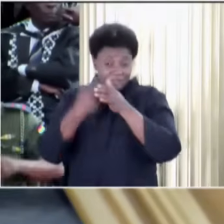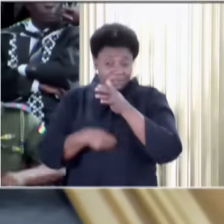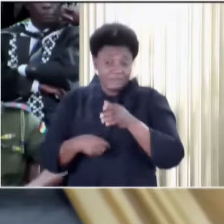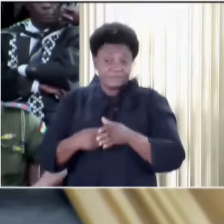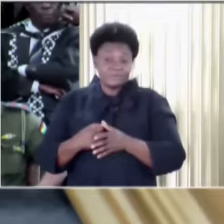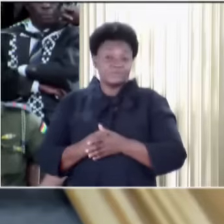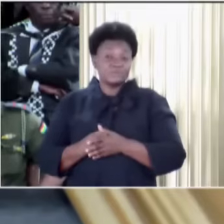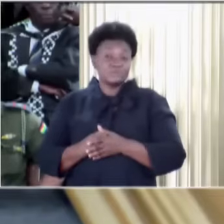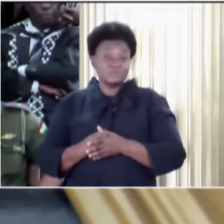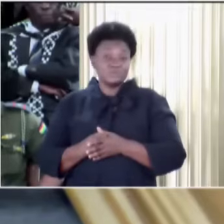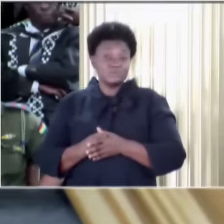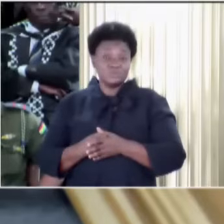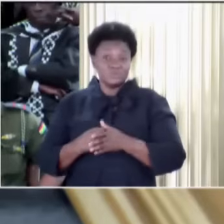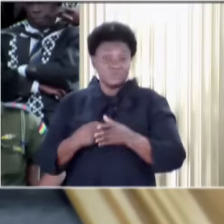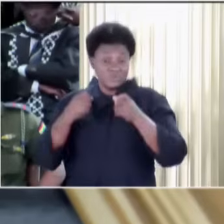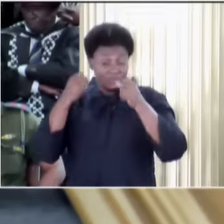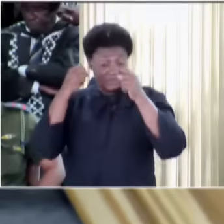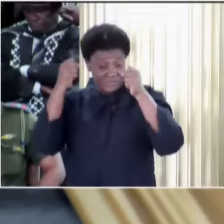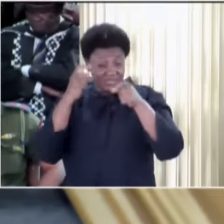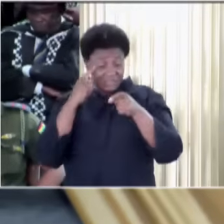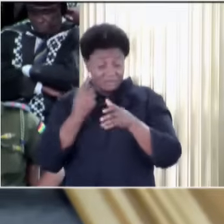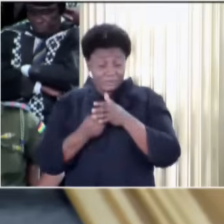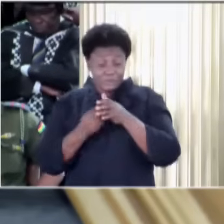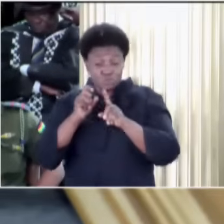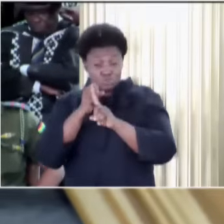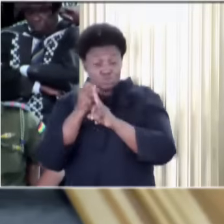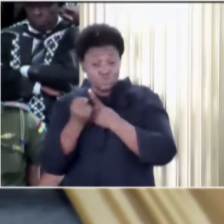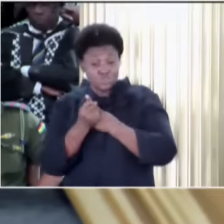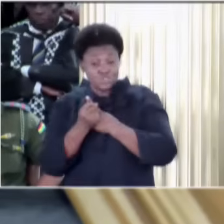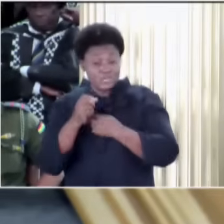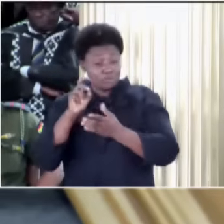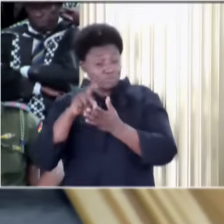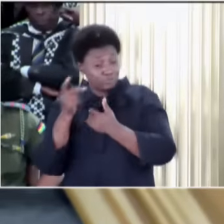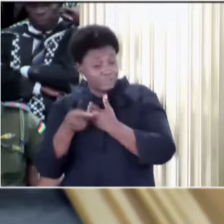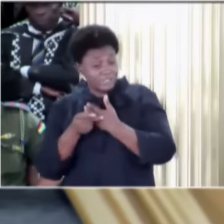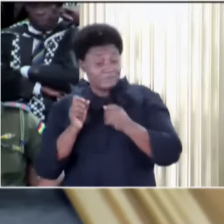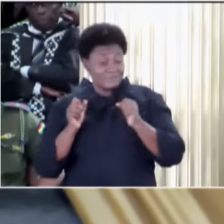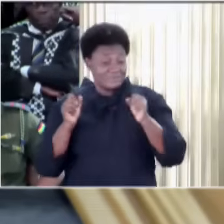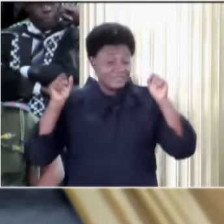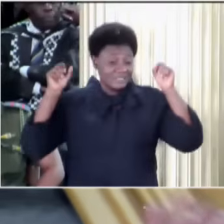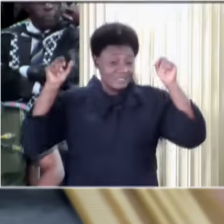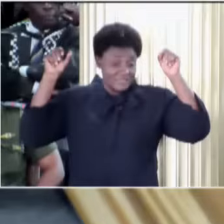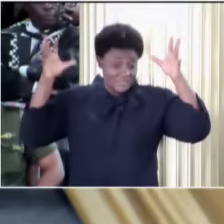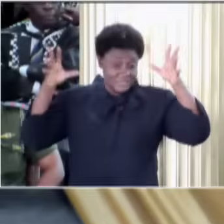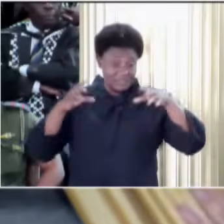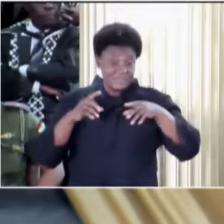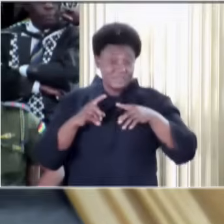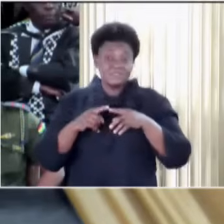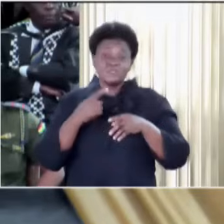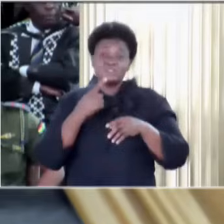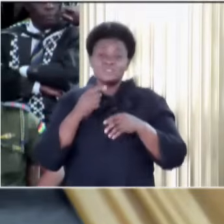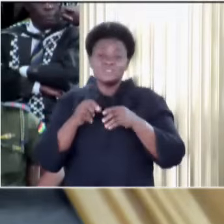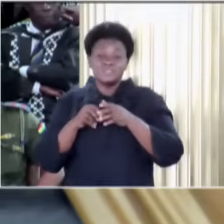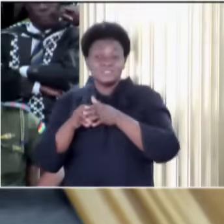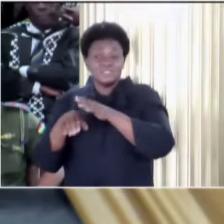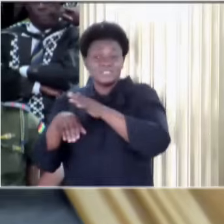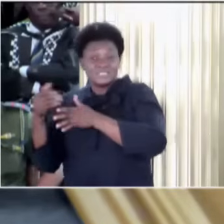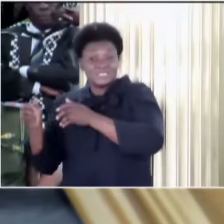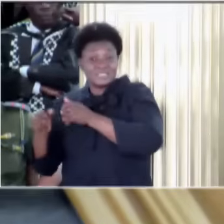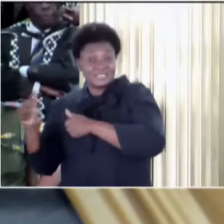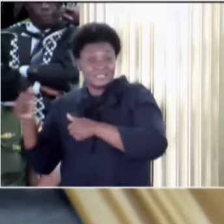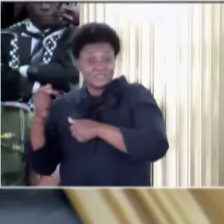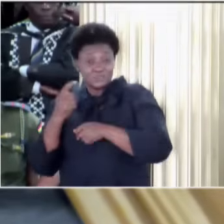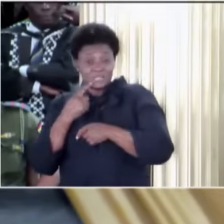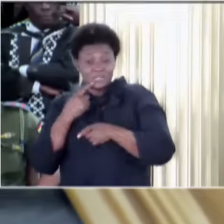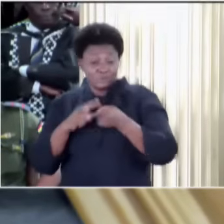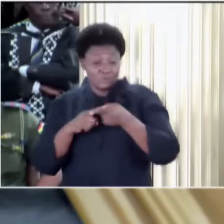nights, missed social events, sacrifices that no one applauds. How many of you had to stay up late to study to get to where you are